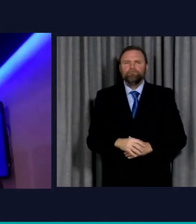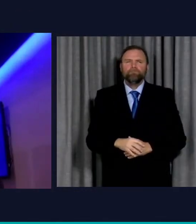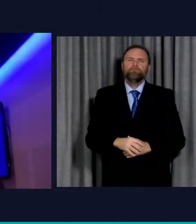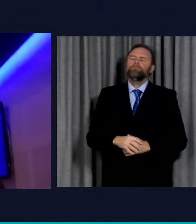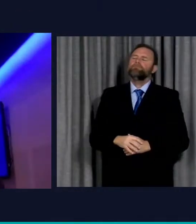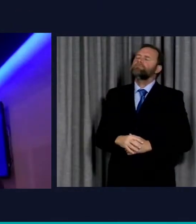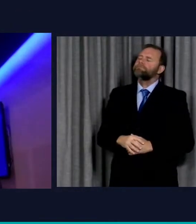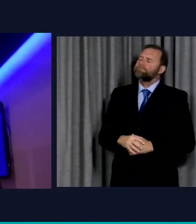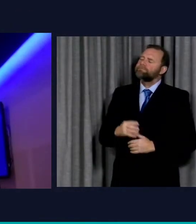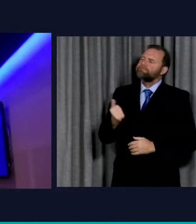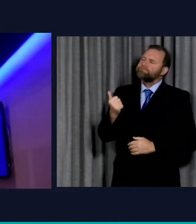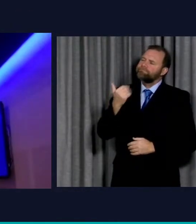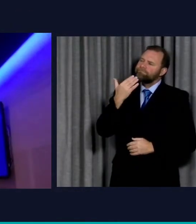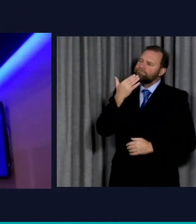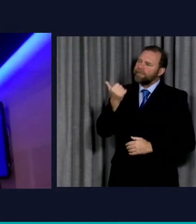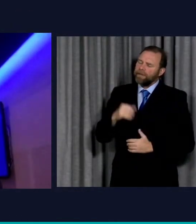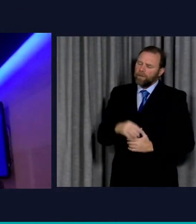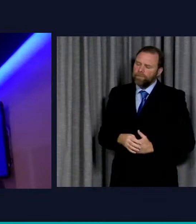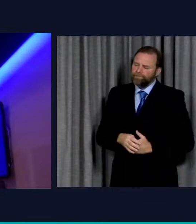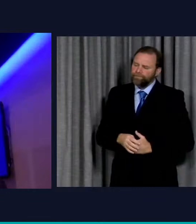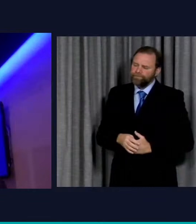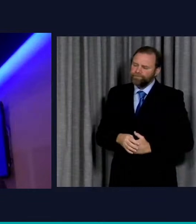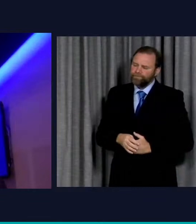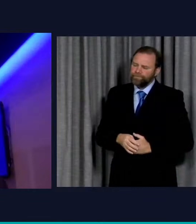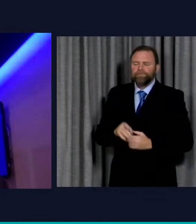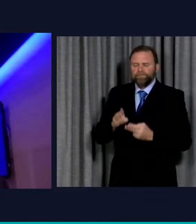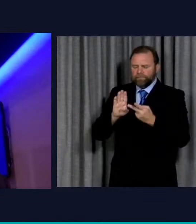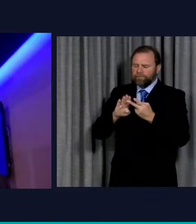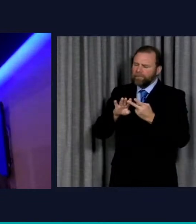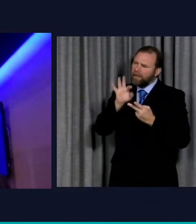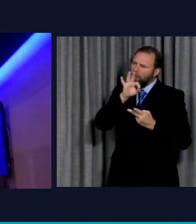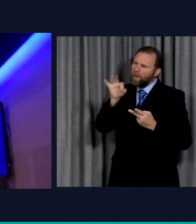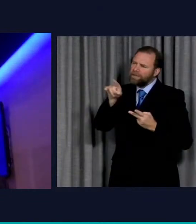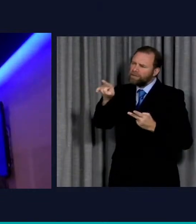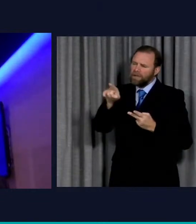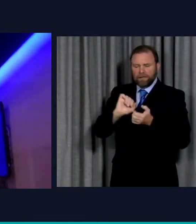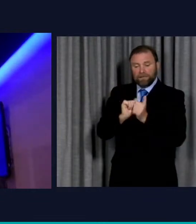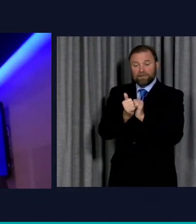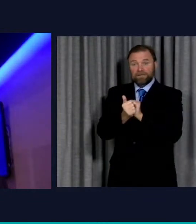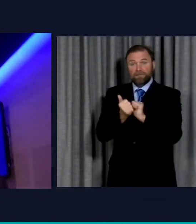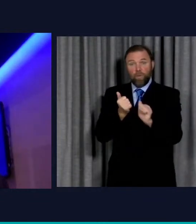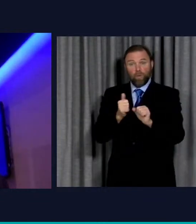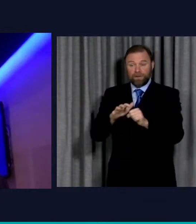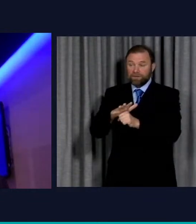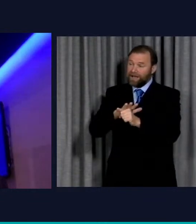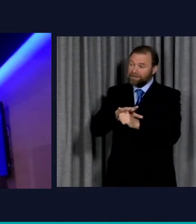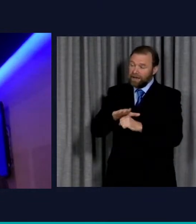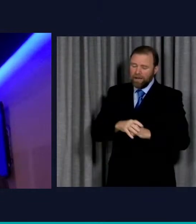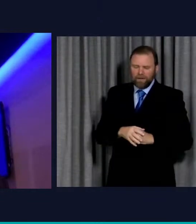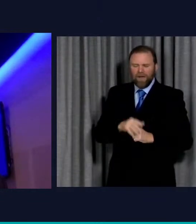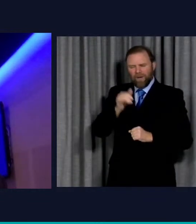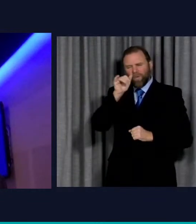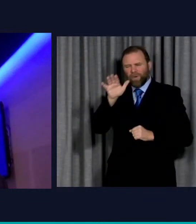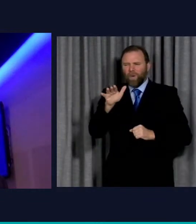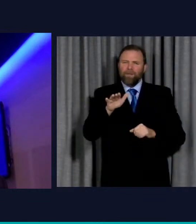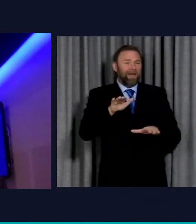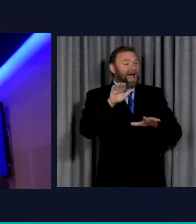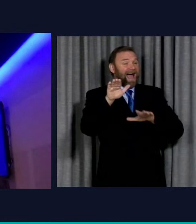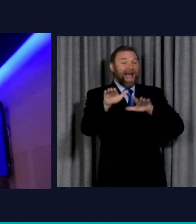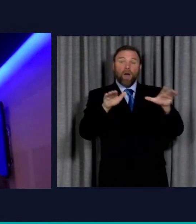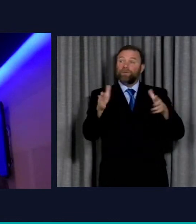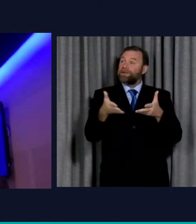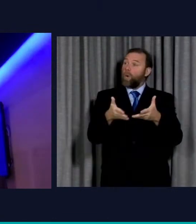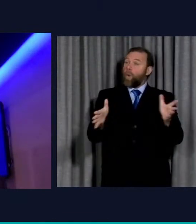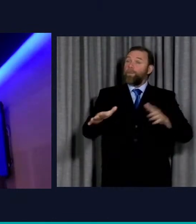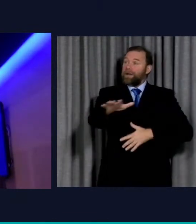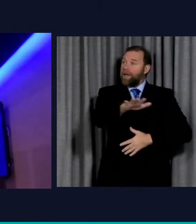Thank you. And on the swift action that you've taken on the sporting sector, we know that being out in the open air is much